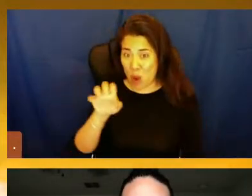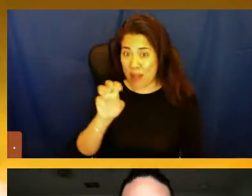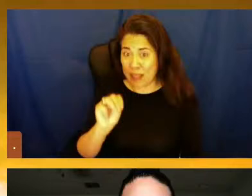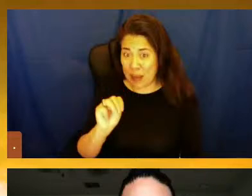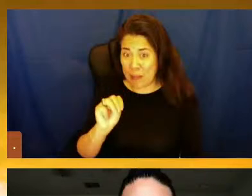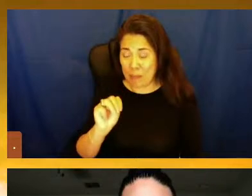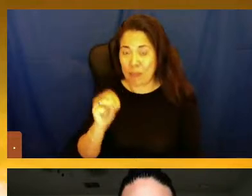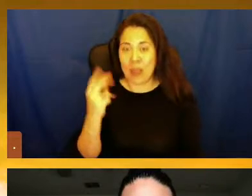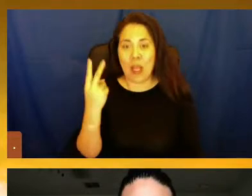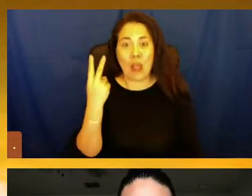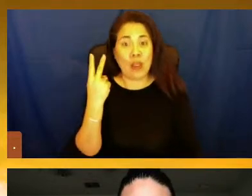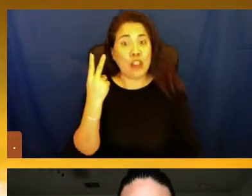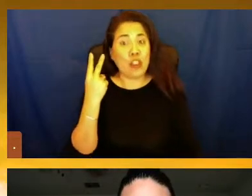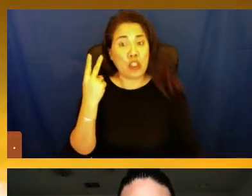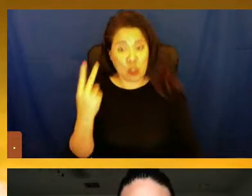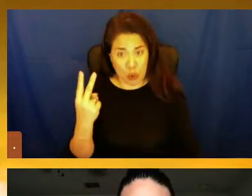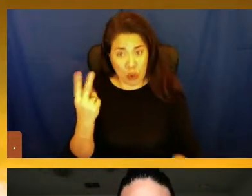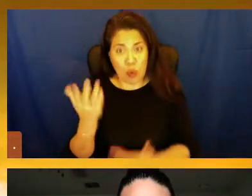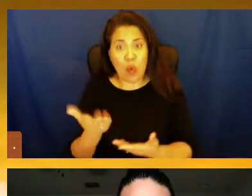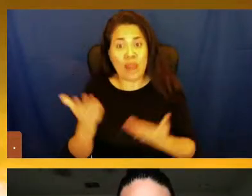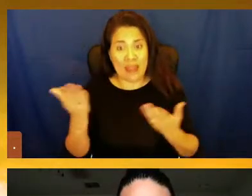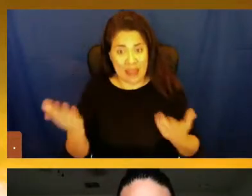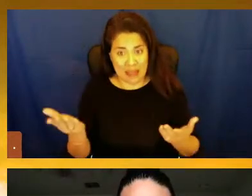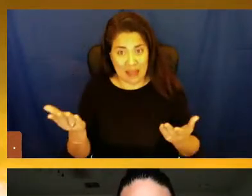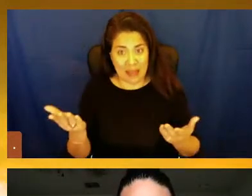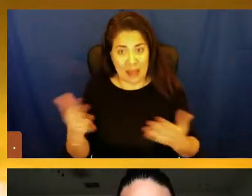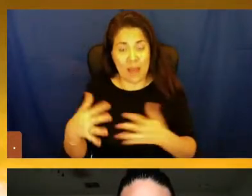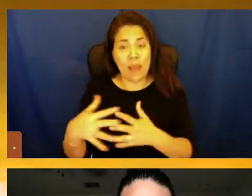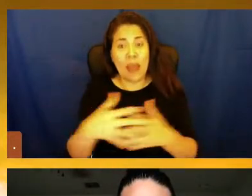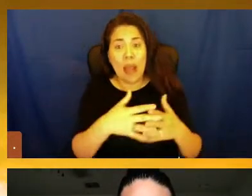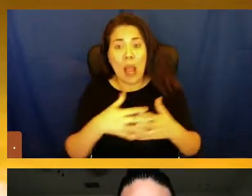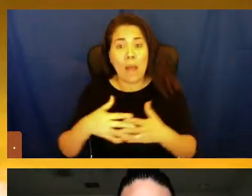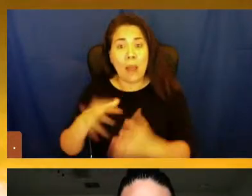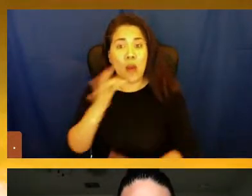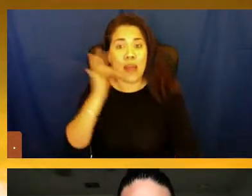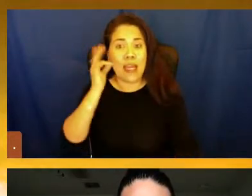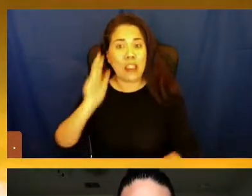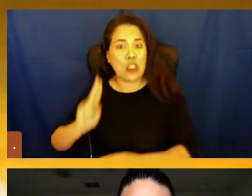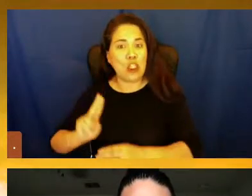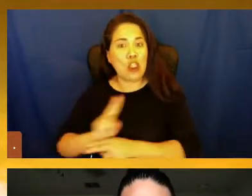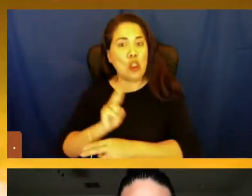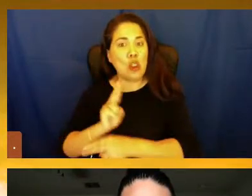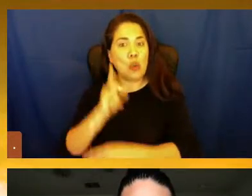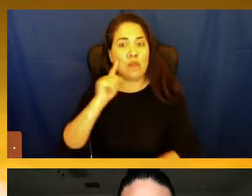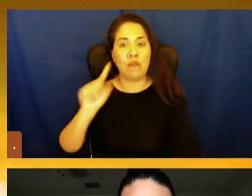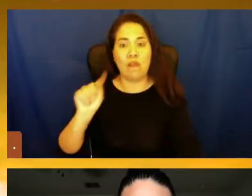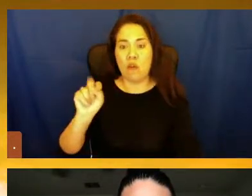there are two things that American Indians use for tribal